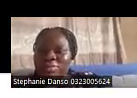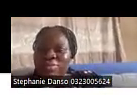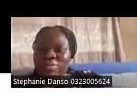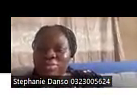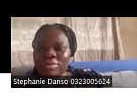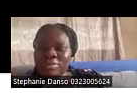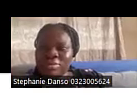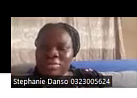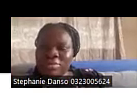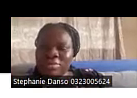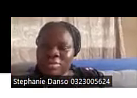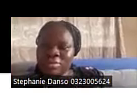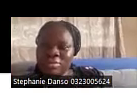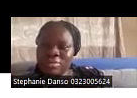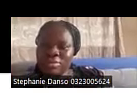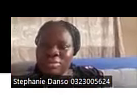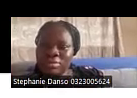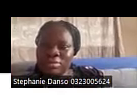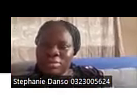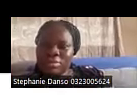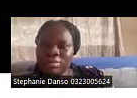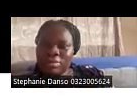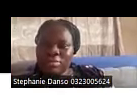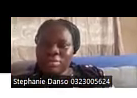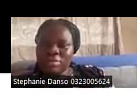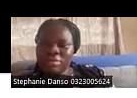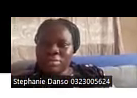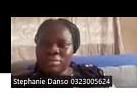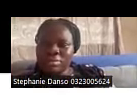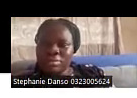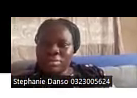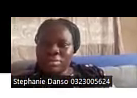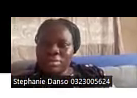Yeah, Frimpong. E